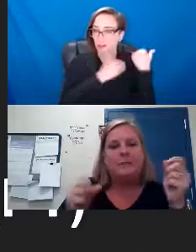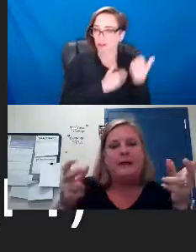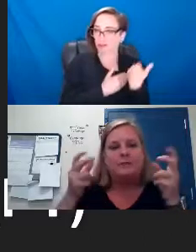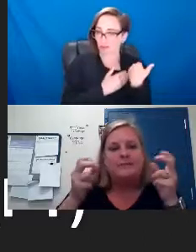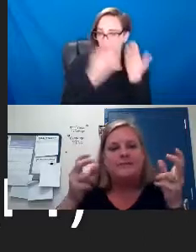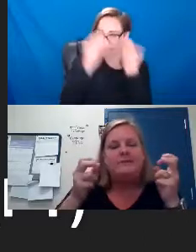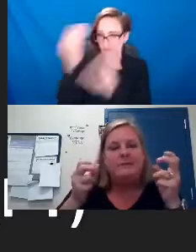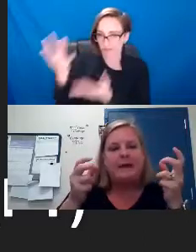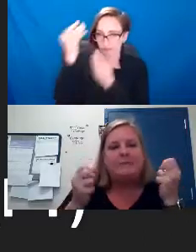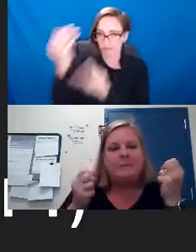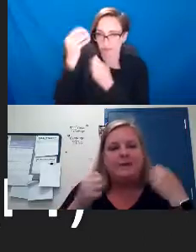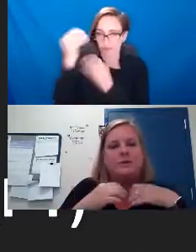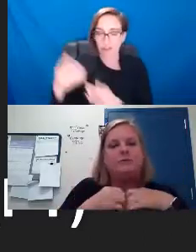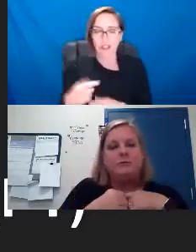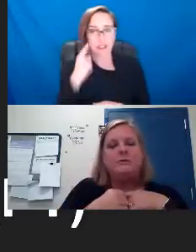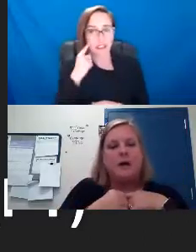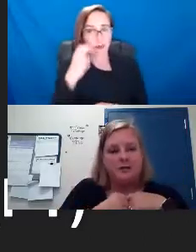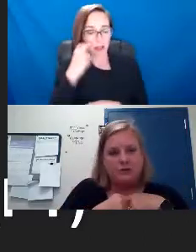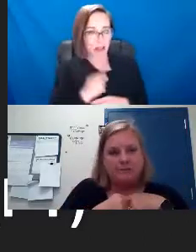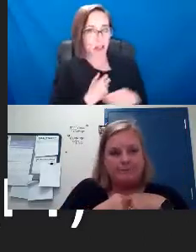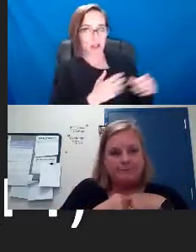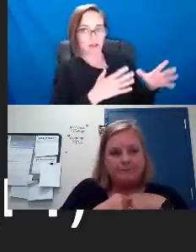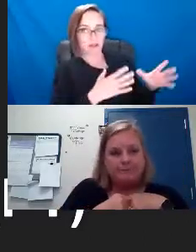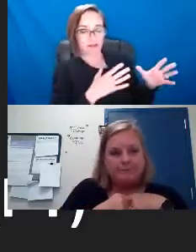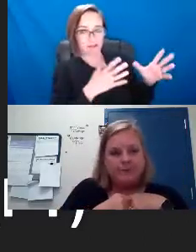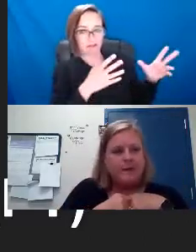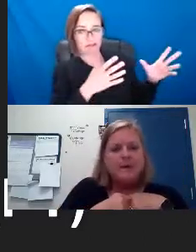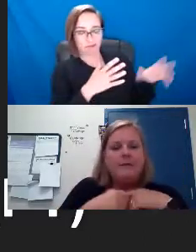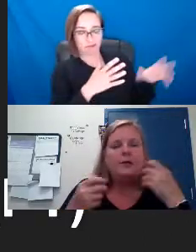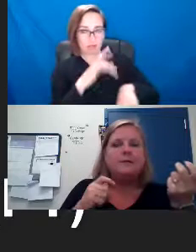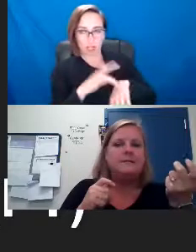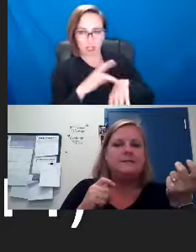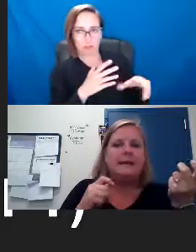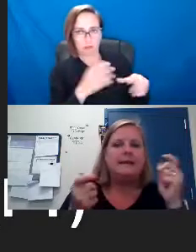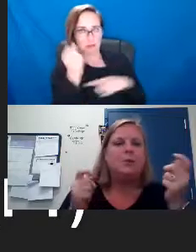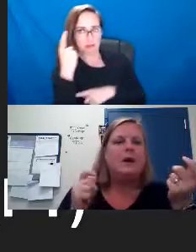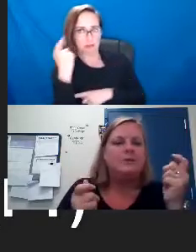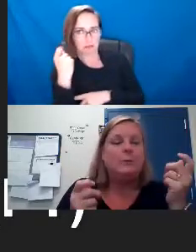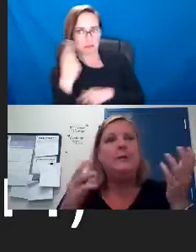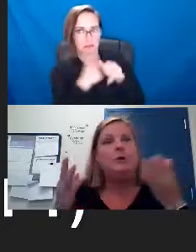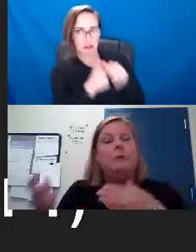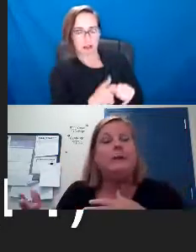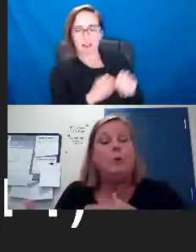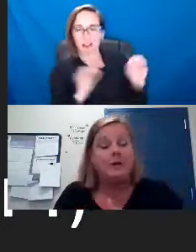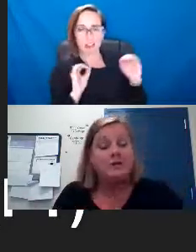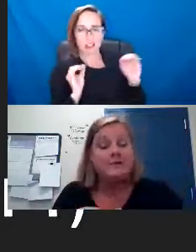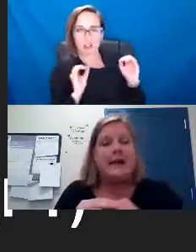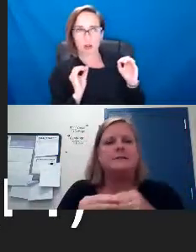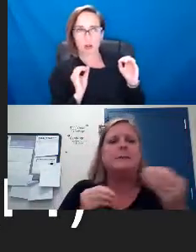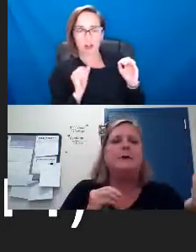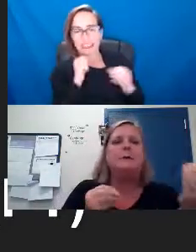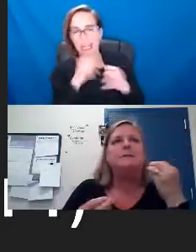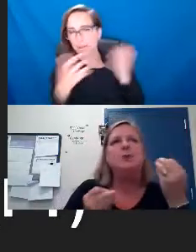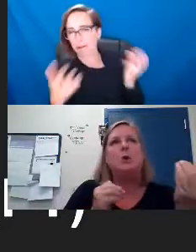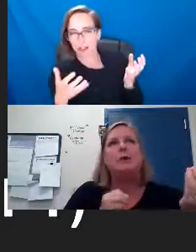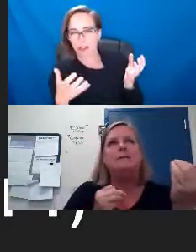who's deafblind receiving that information through touch. There isn't any question, well, there could be questions